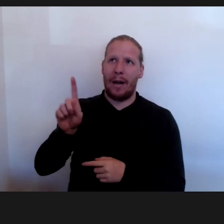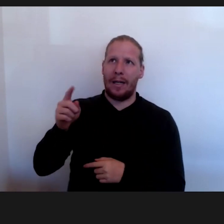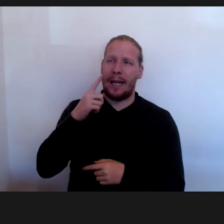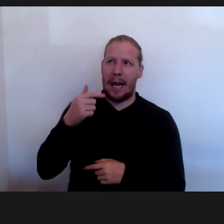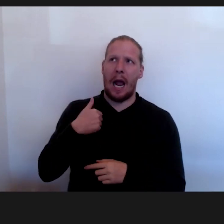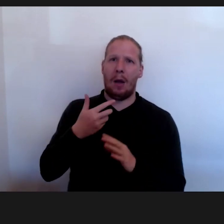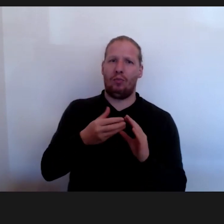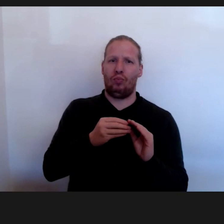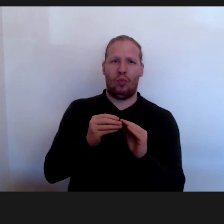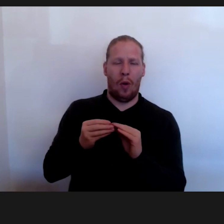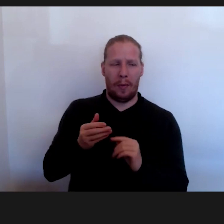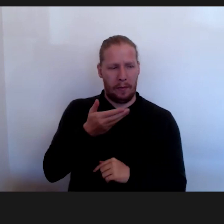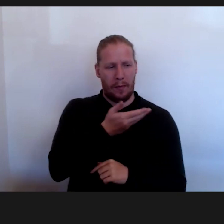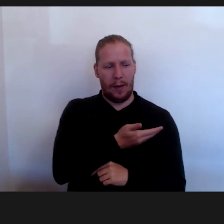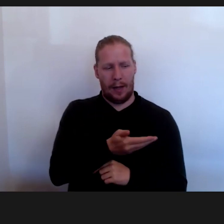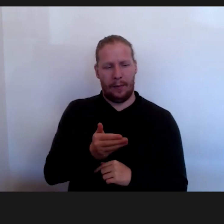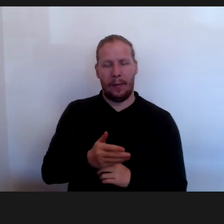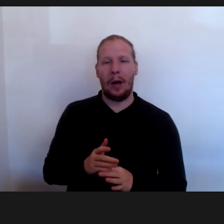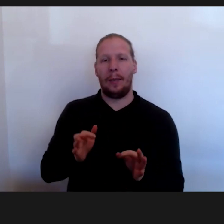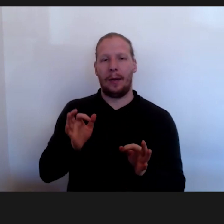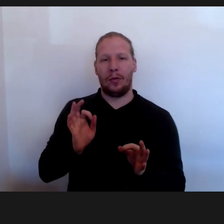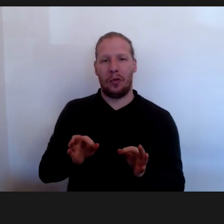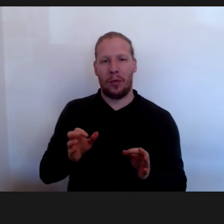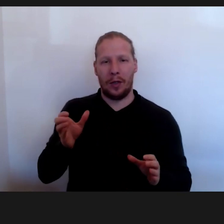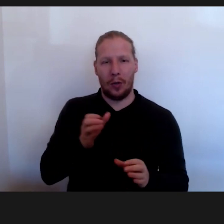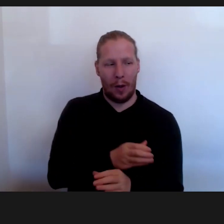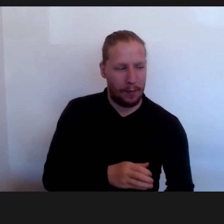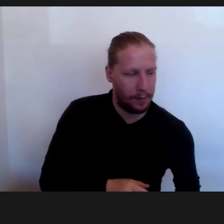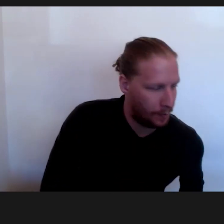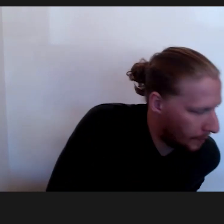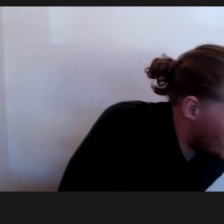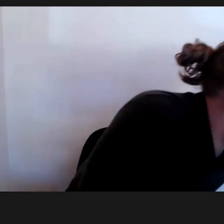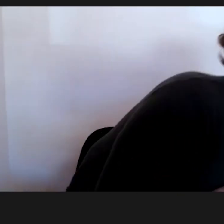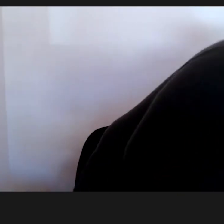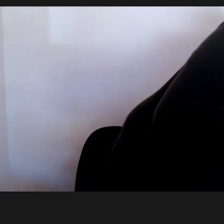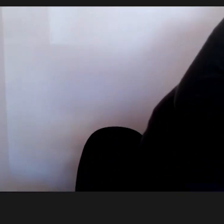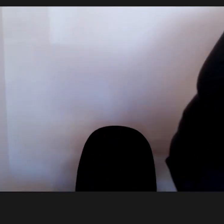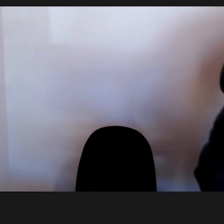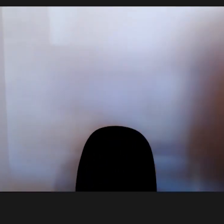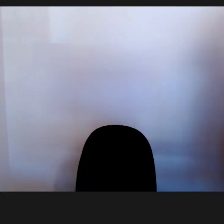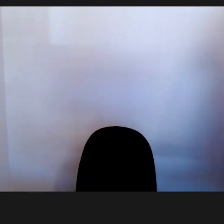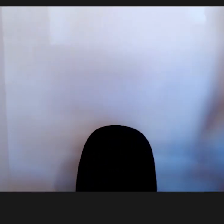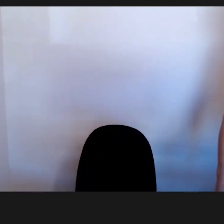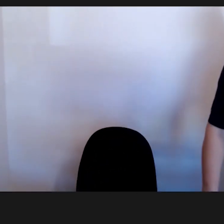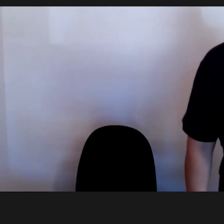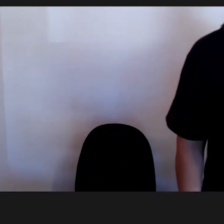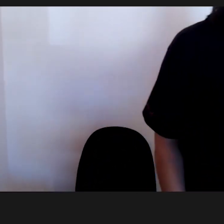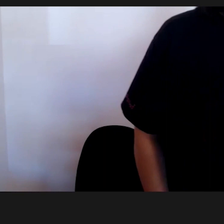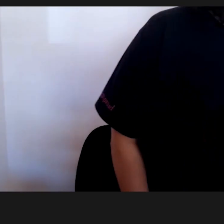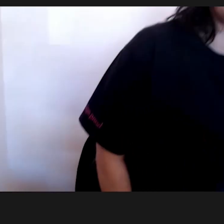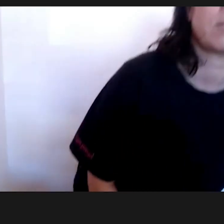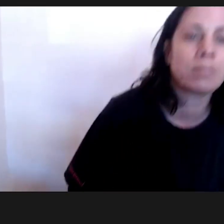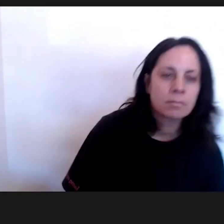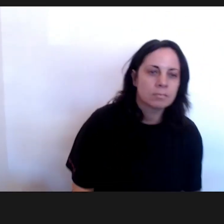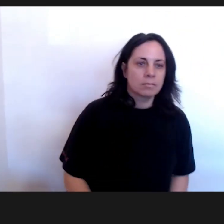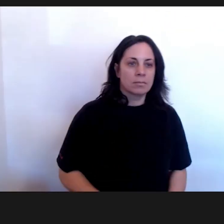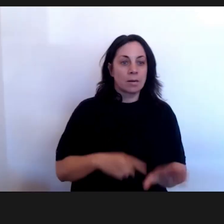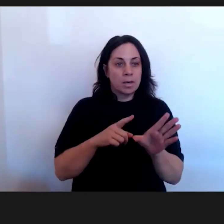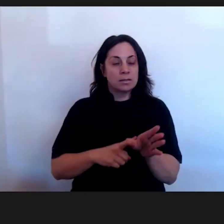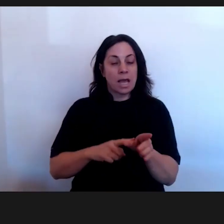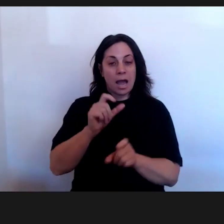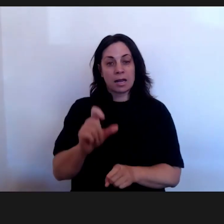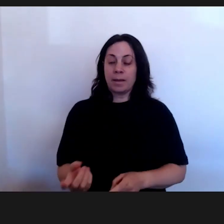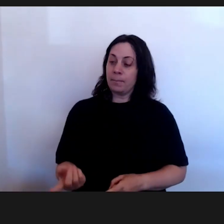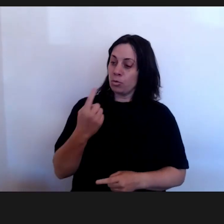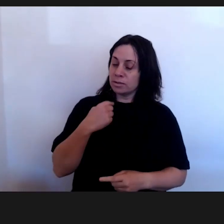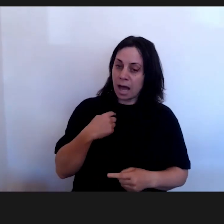our young people face. And we can say that because our young people tell us, but funders, government departments do